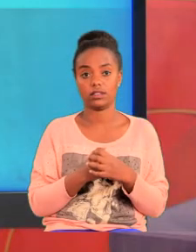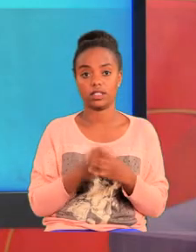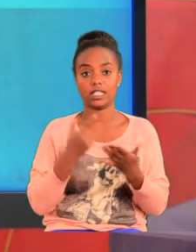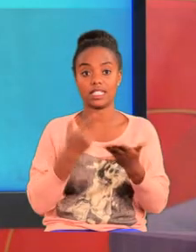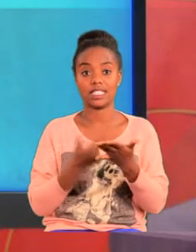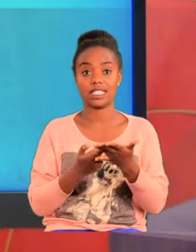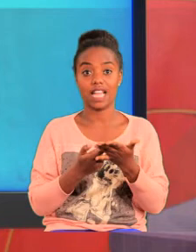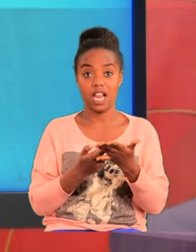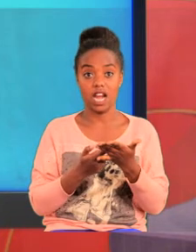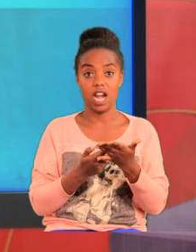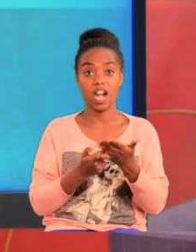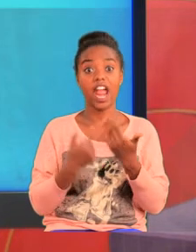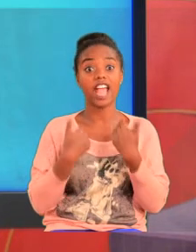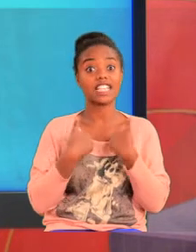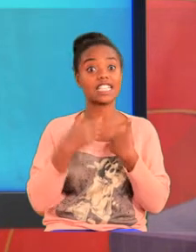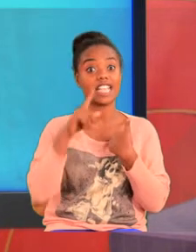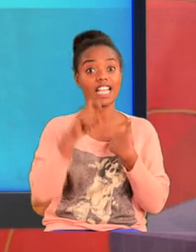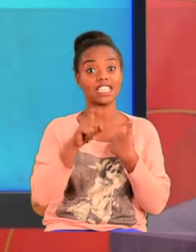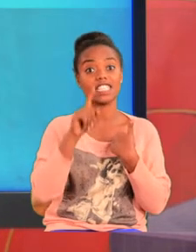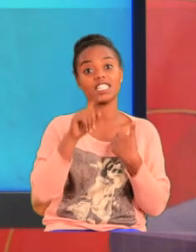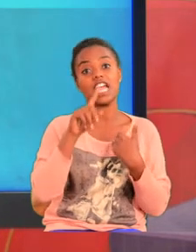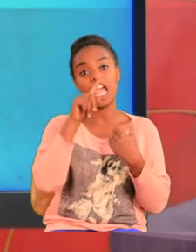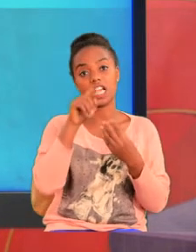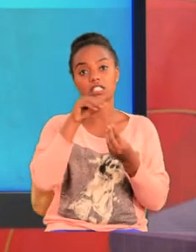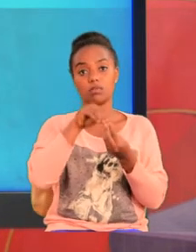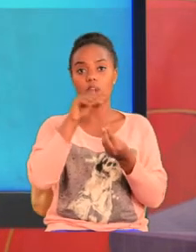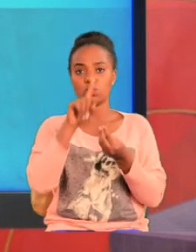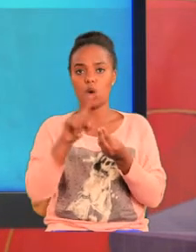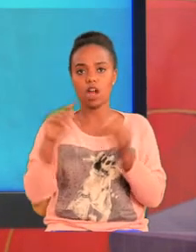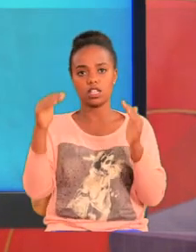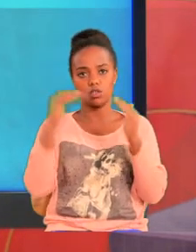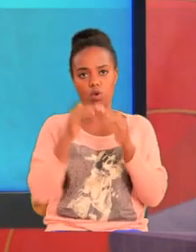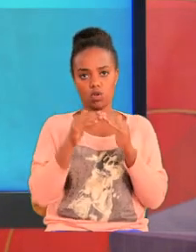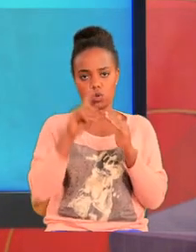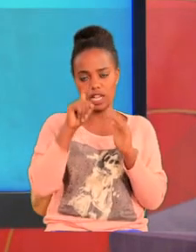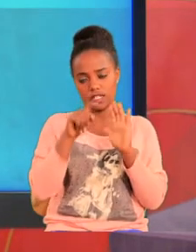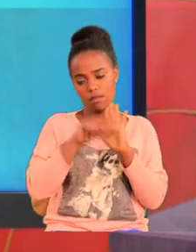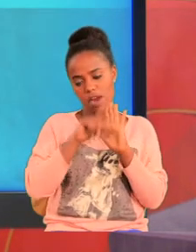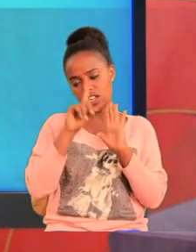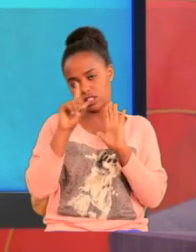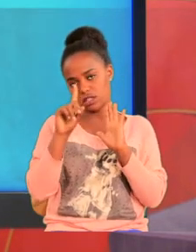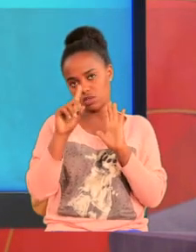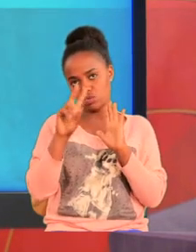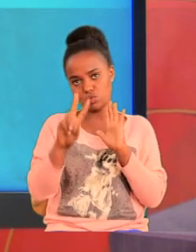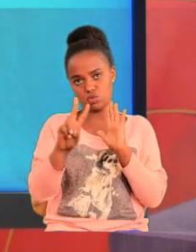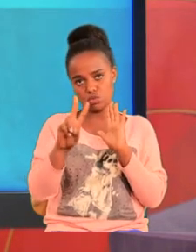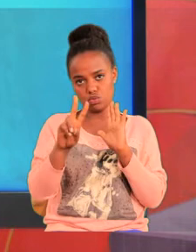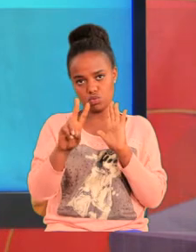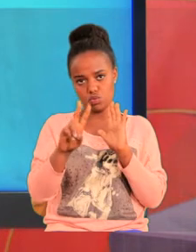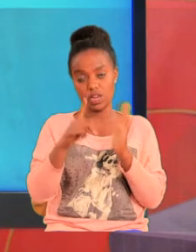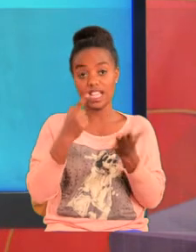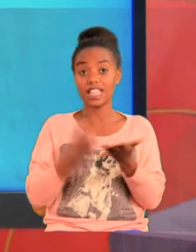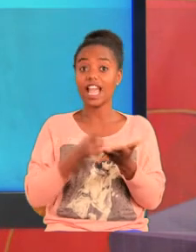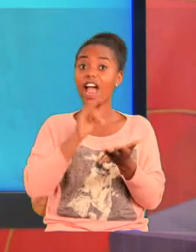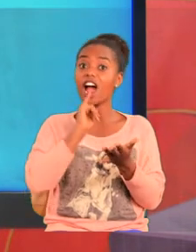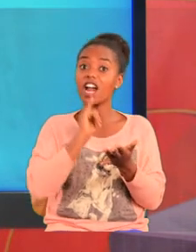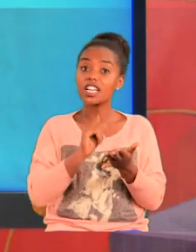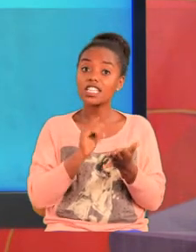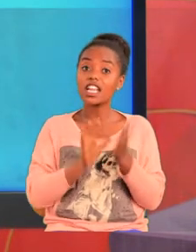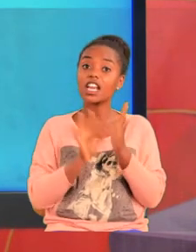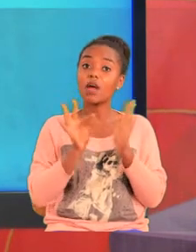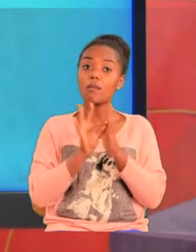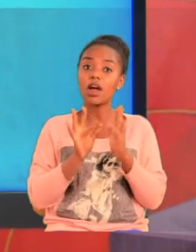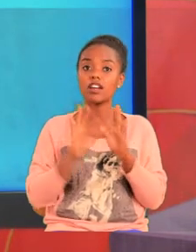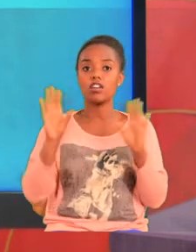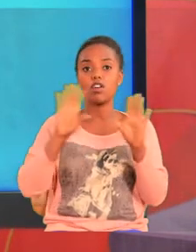there exists x, say that x plus 1 is equal to x minus 1. There is a number from the set